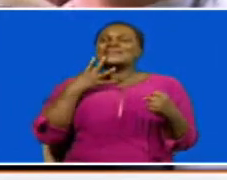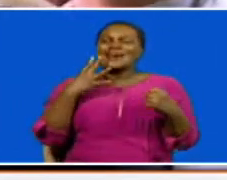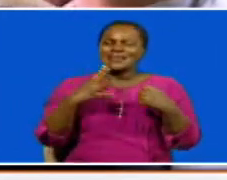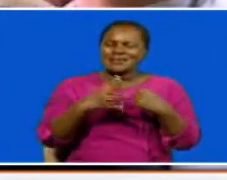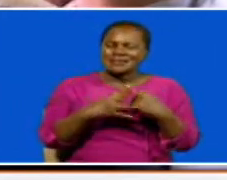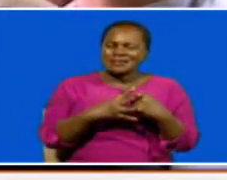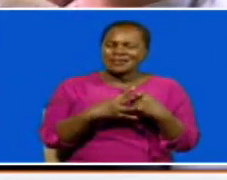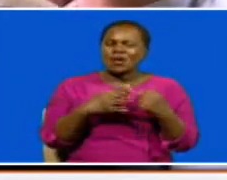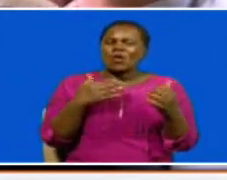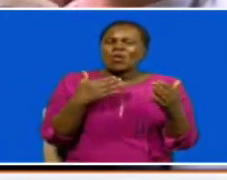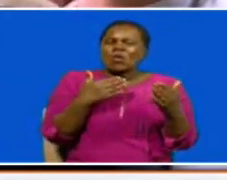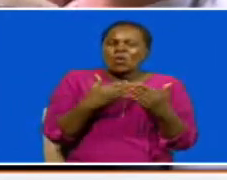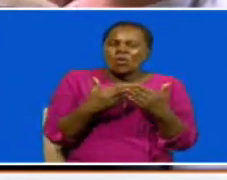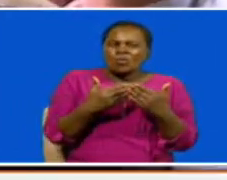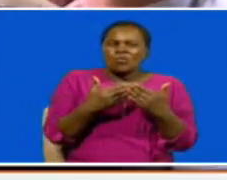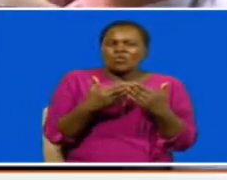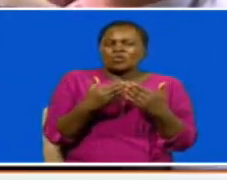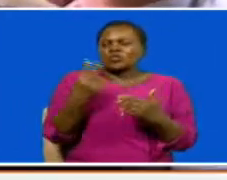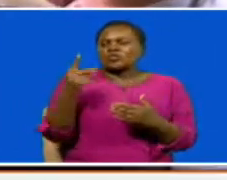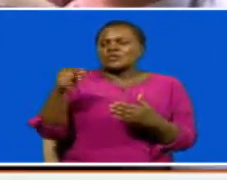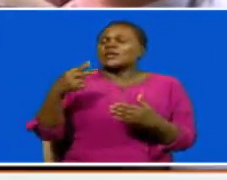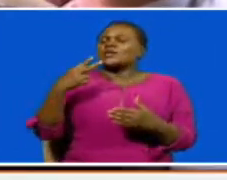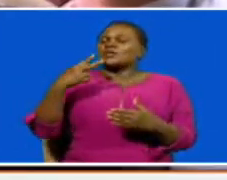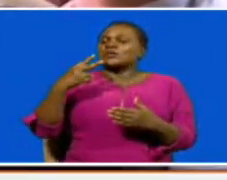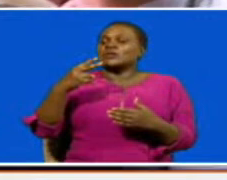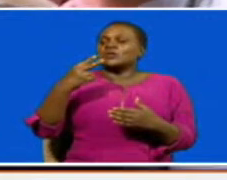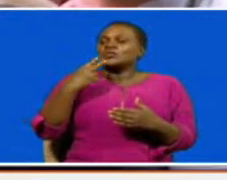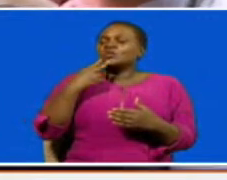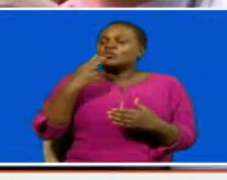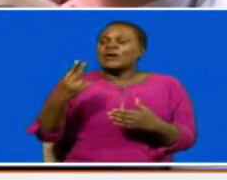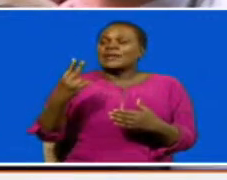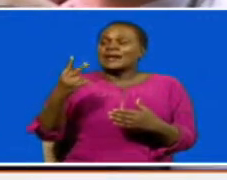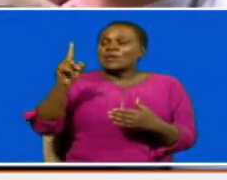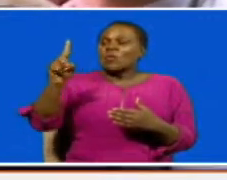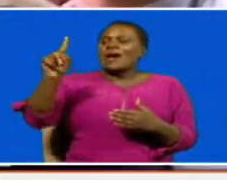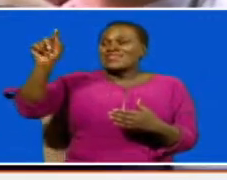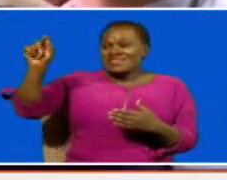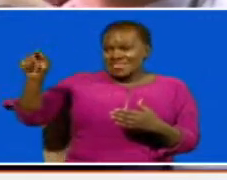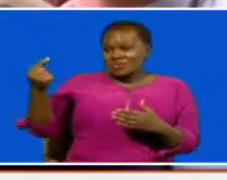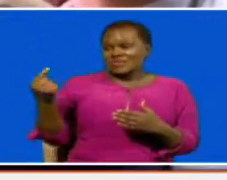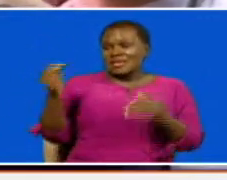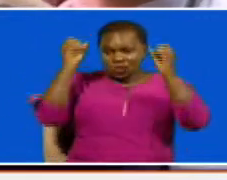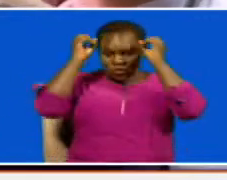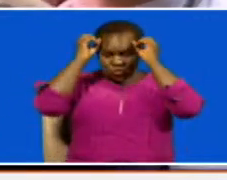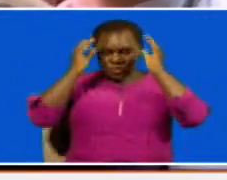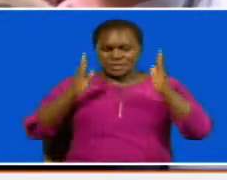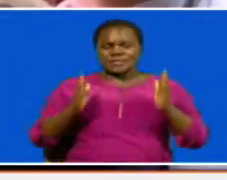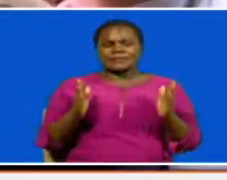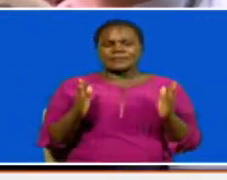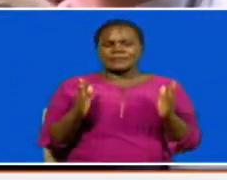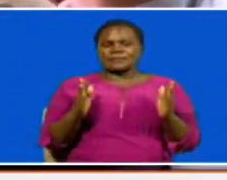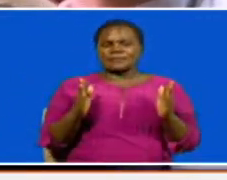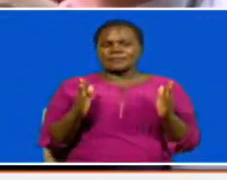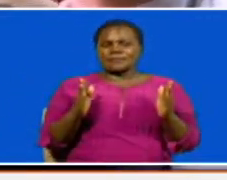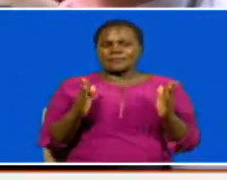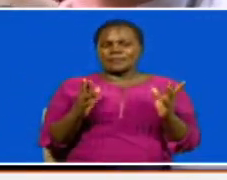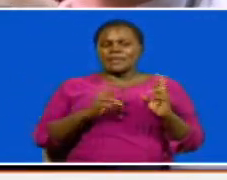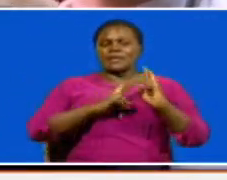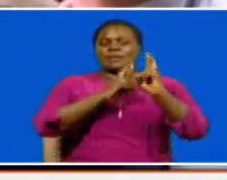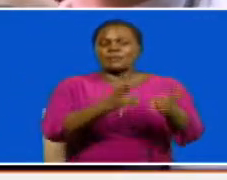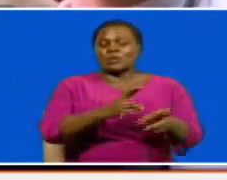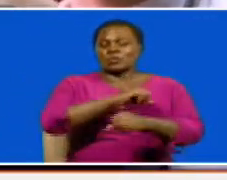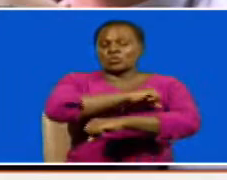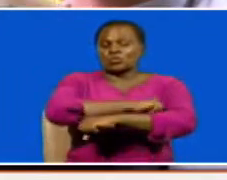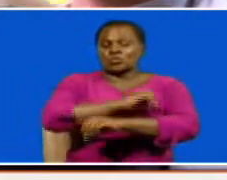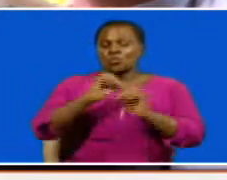900, almost getting to a million. There are 201,000 students who have not been able to